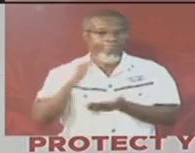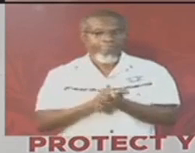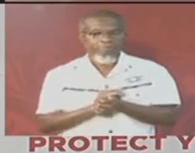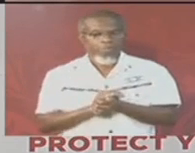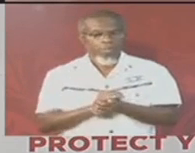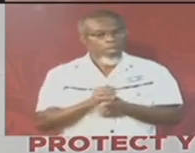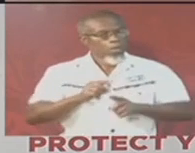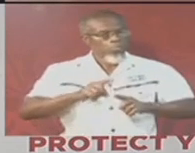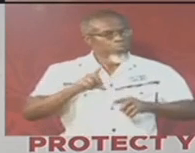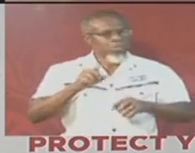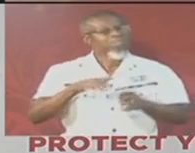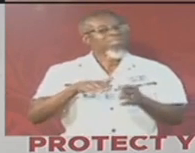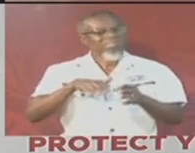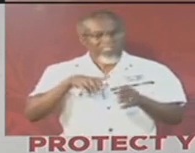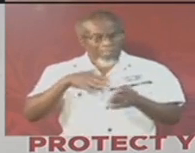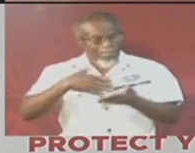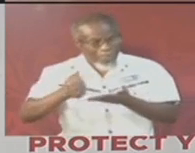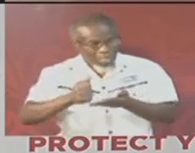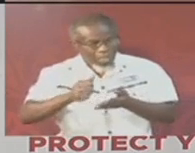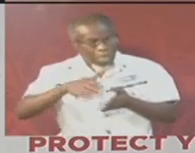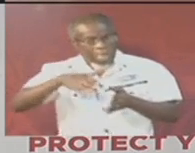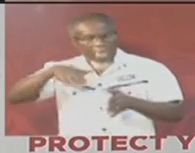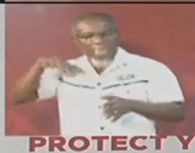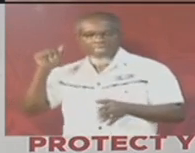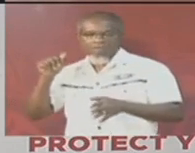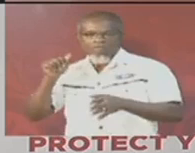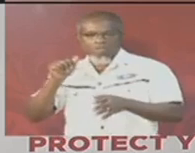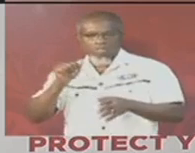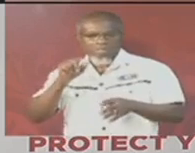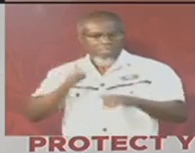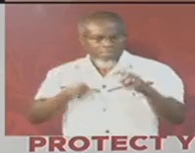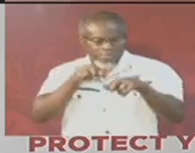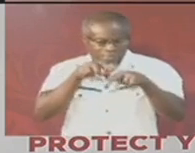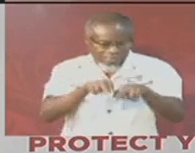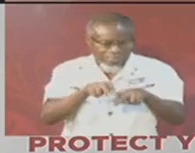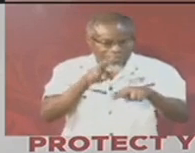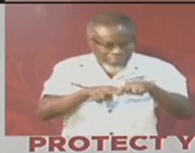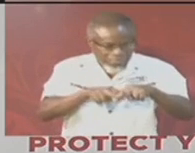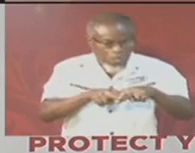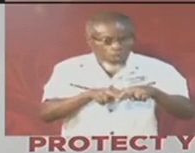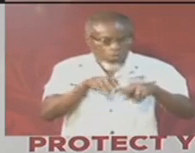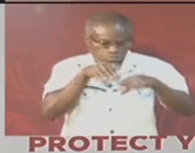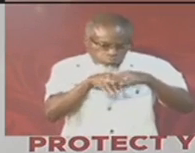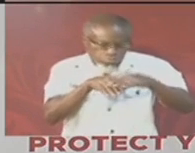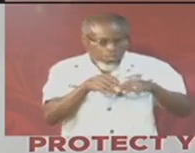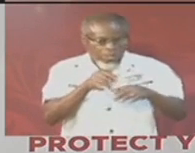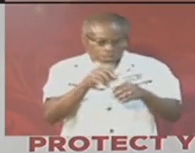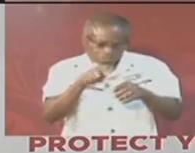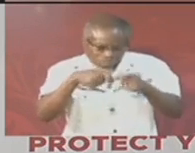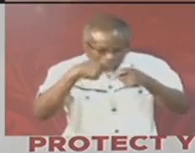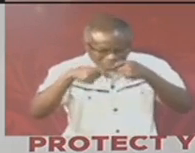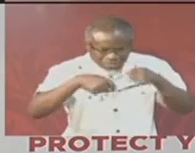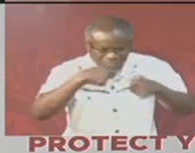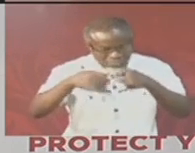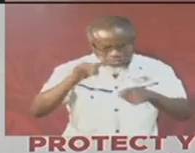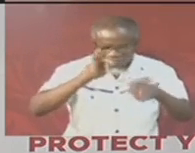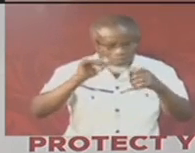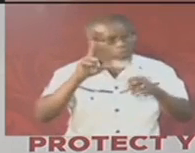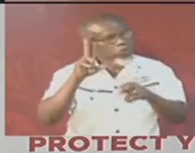dining. However, again, we appeal to persons that we all need to